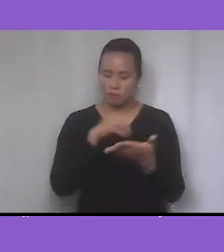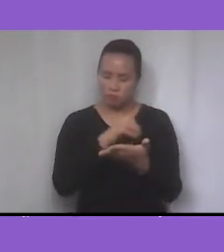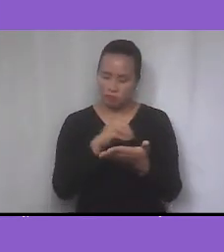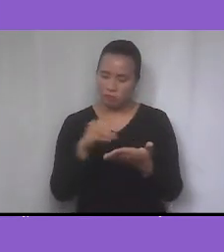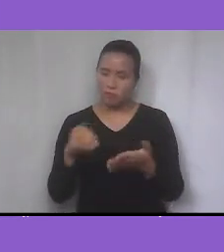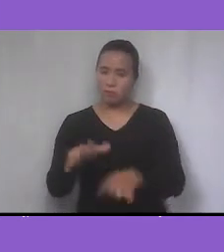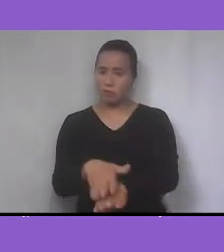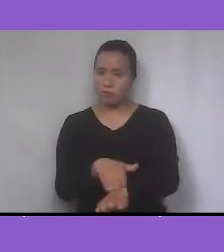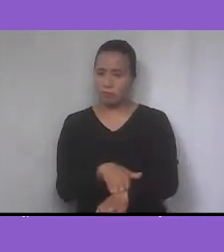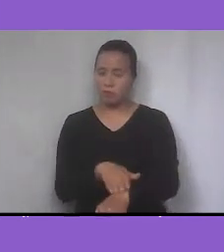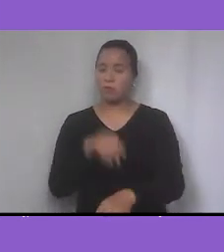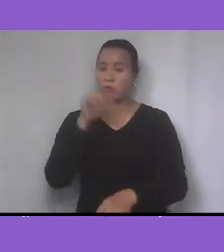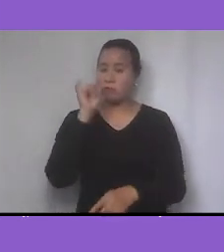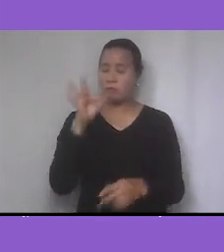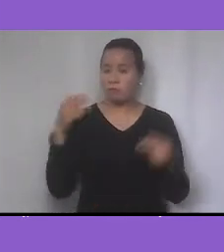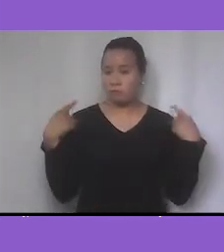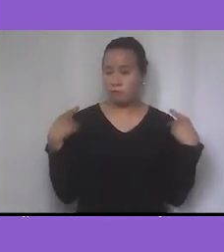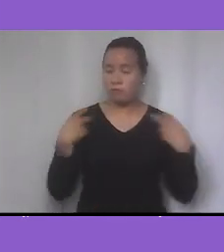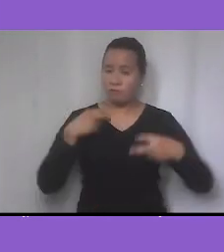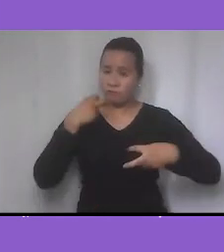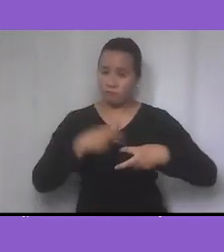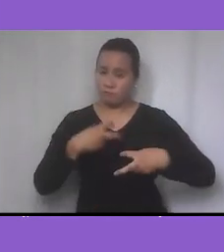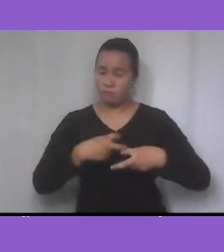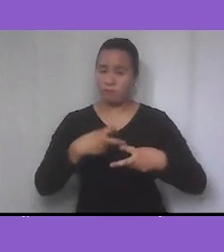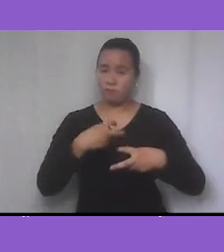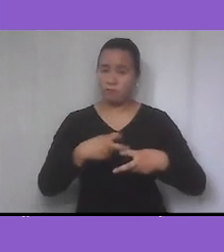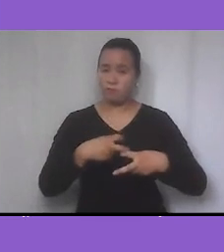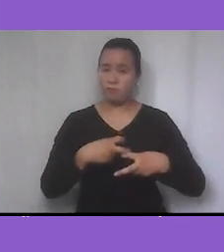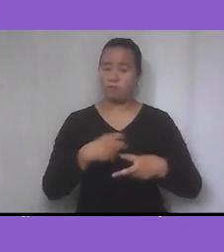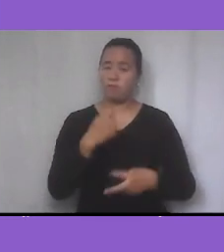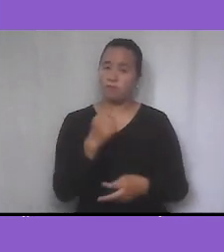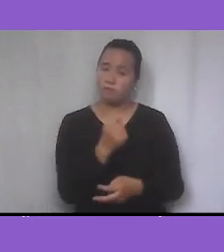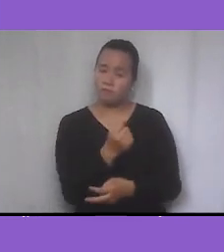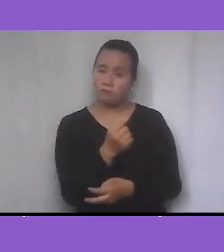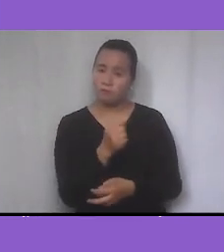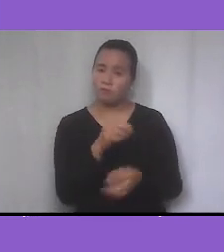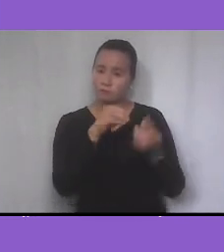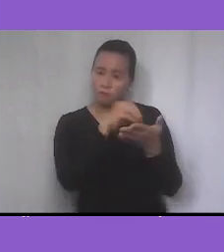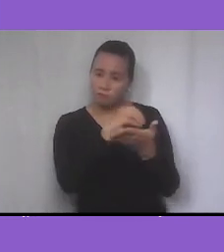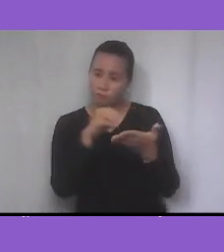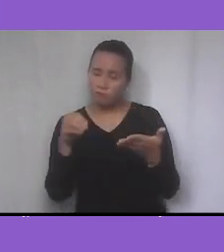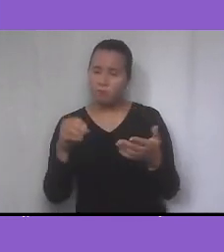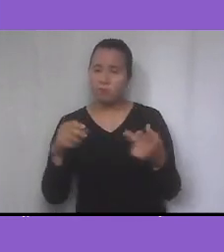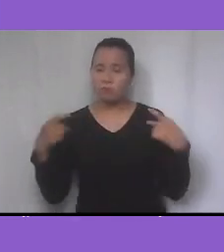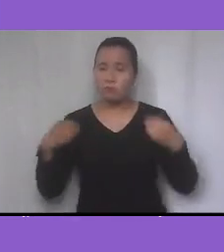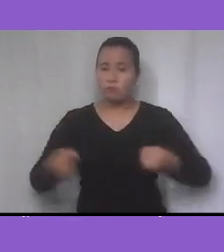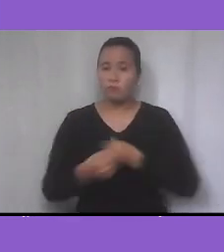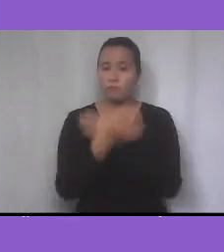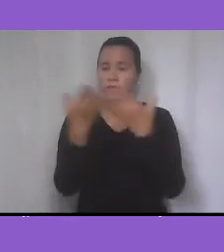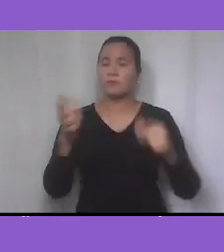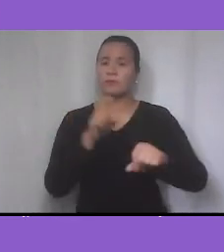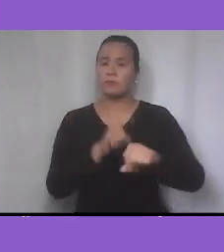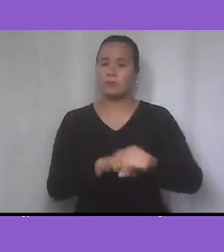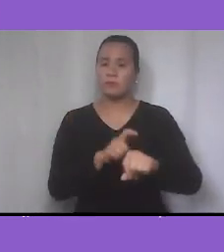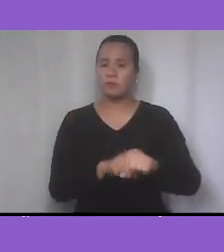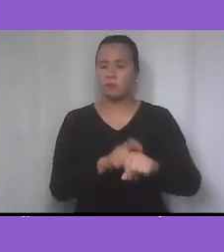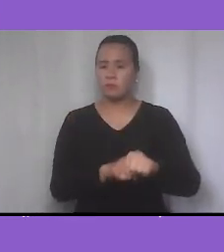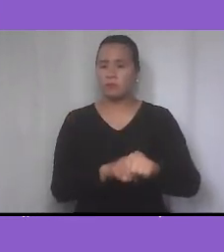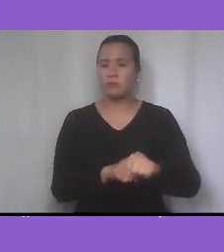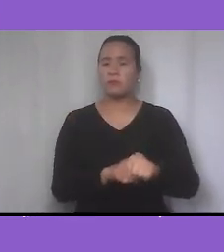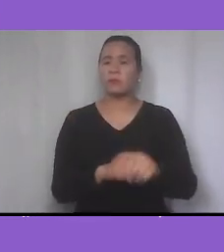in spelling, then dapat bigyan natin sila ng pagkakataon to gain mastery and phonological